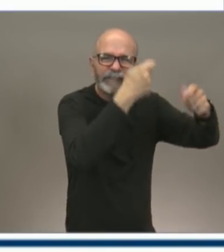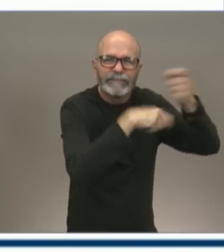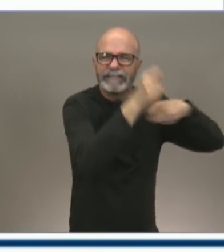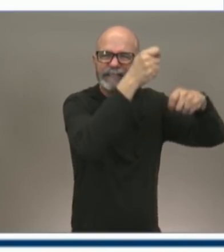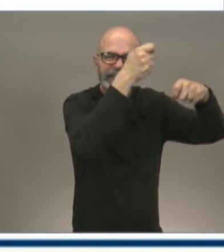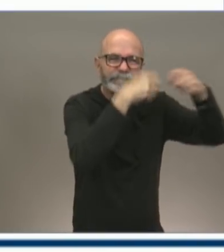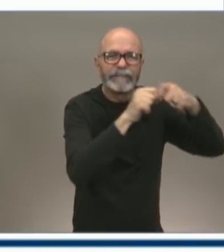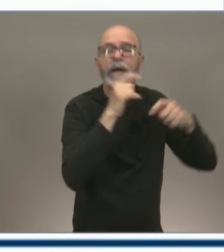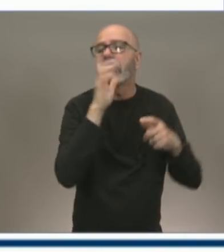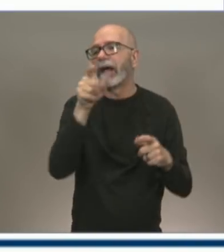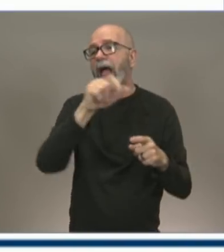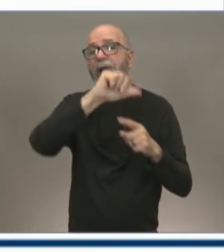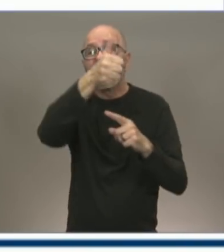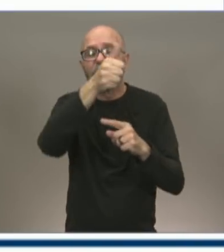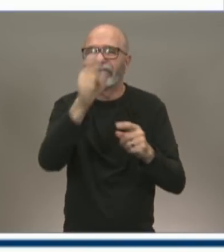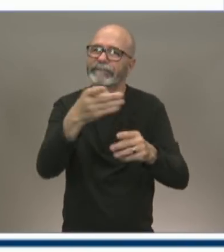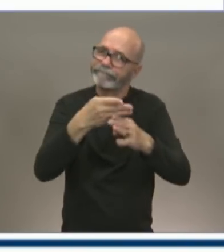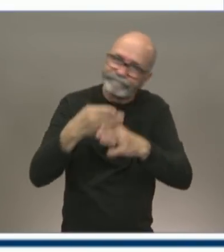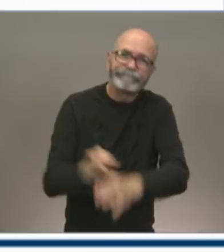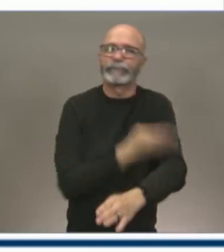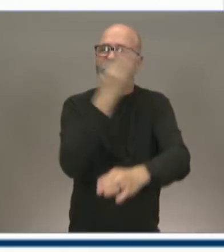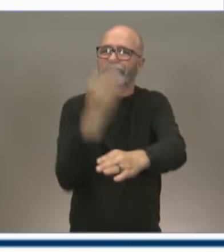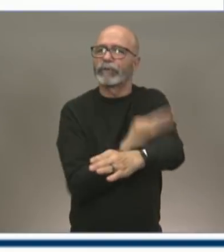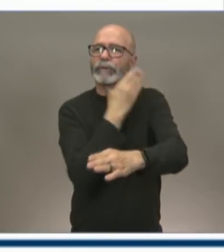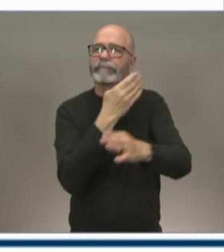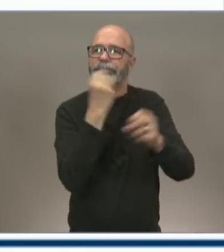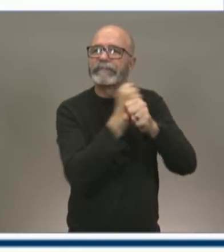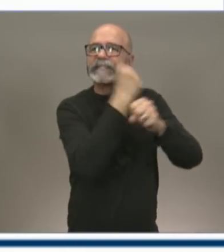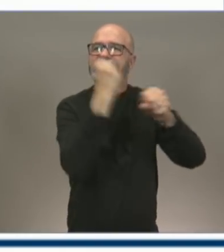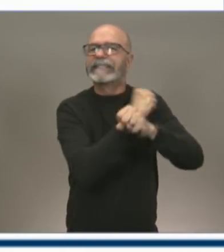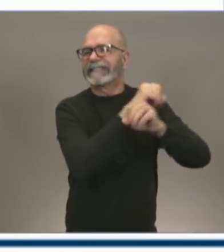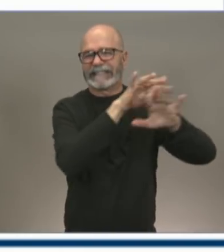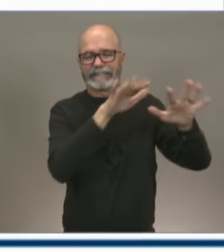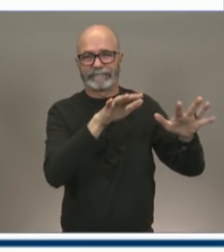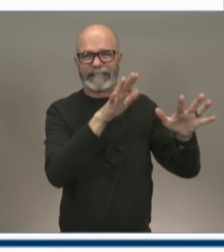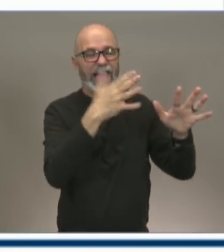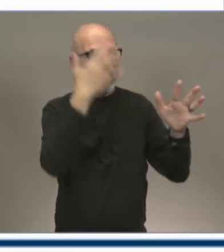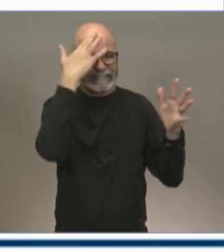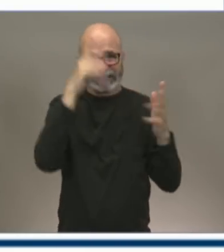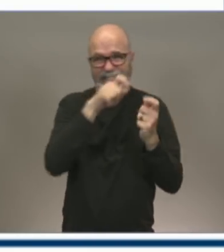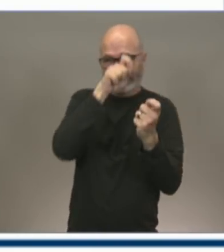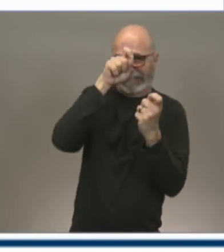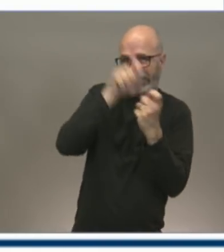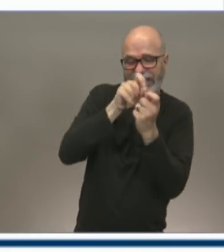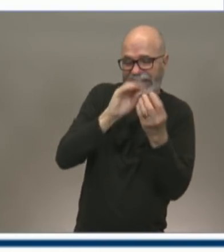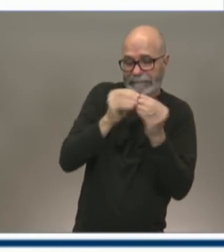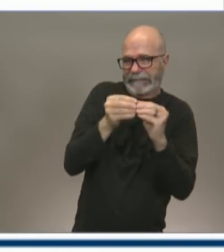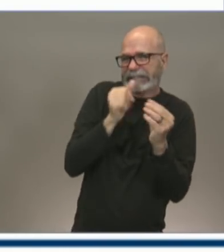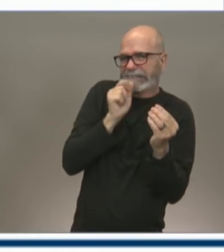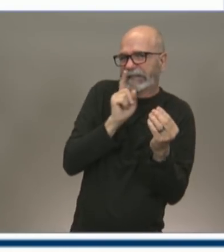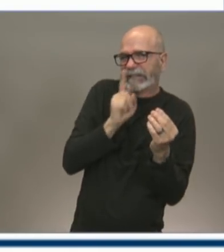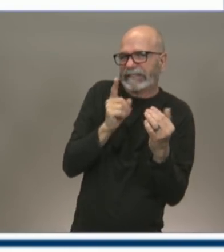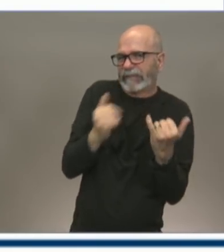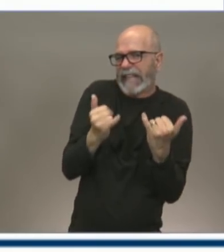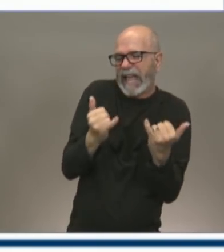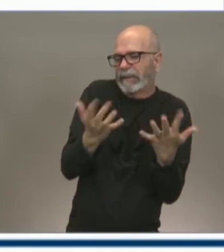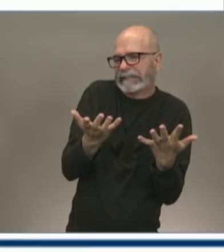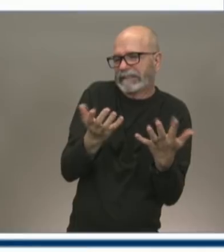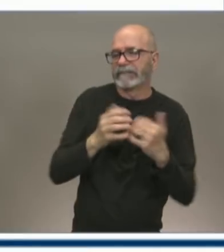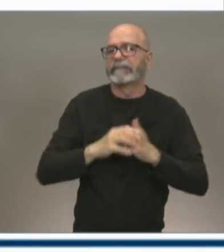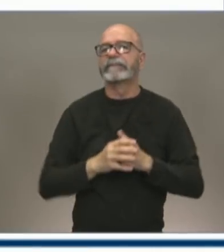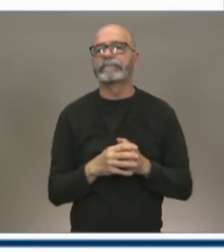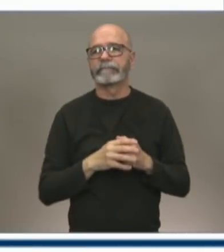with inside the footprint or add to the current footprint and then renovate the existing home to meet the new standard of today.